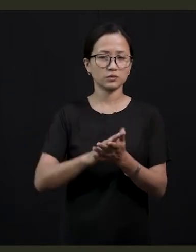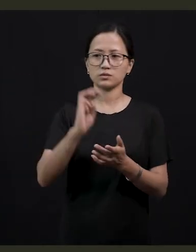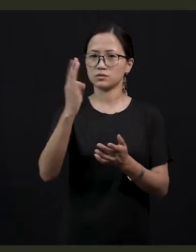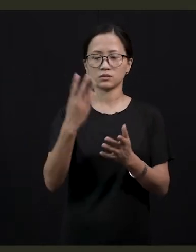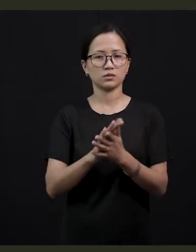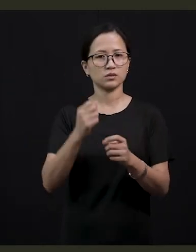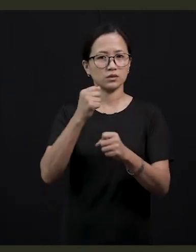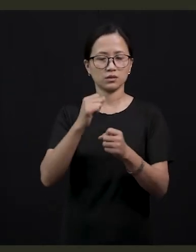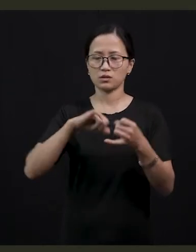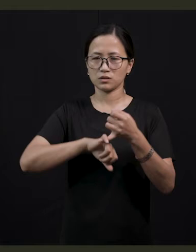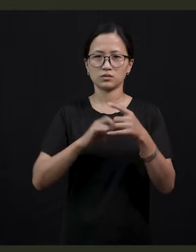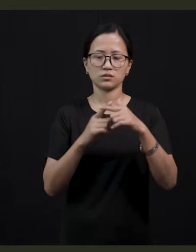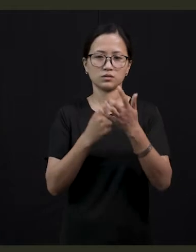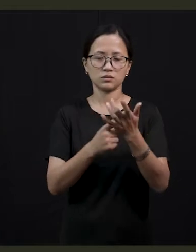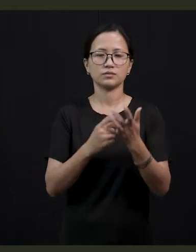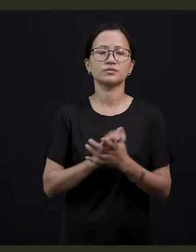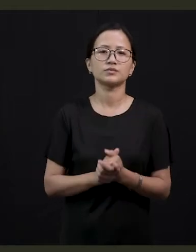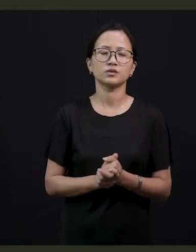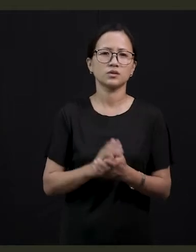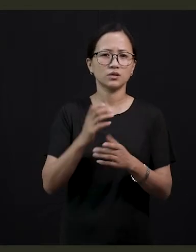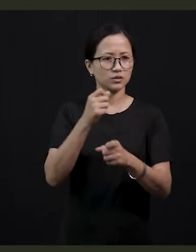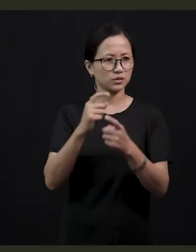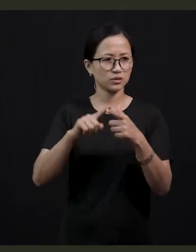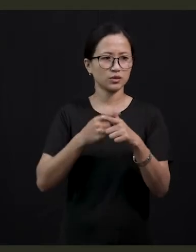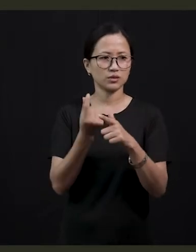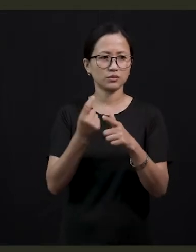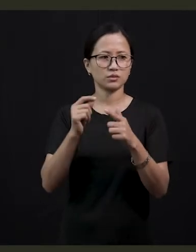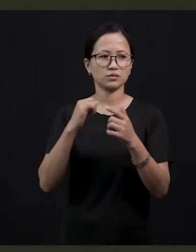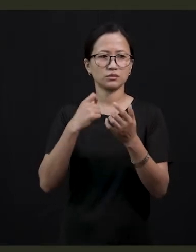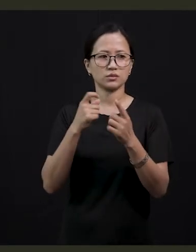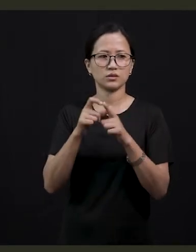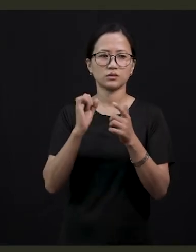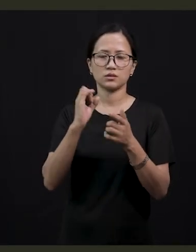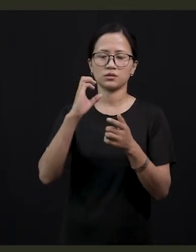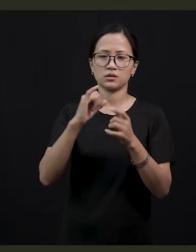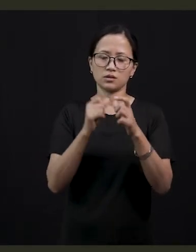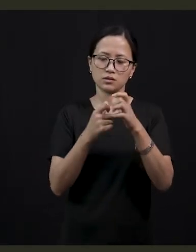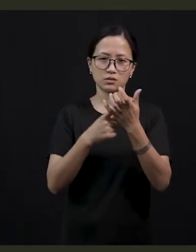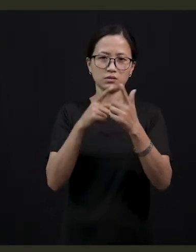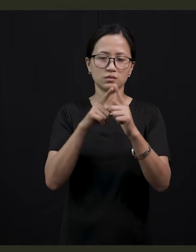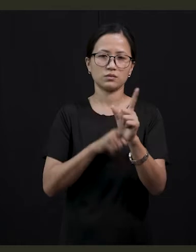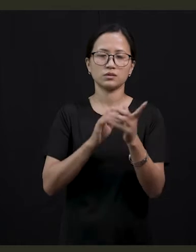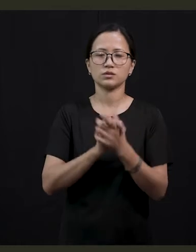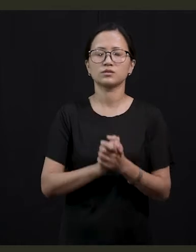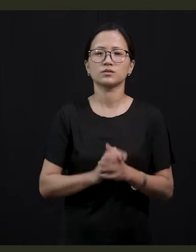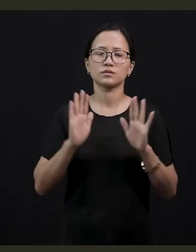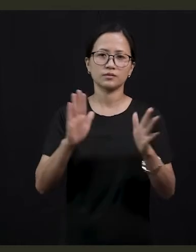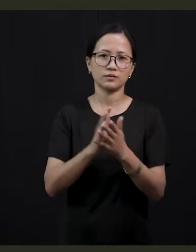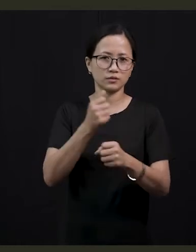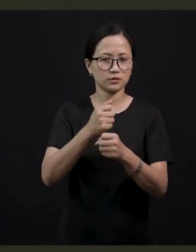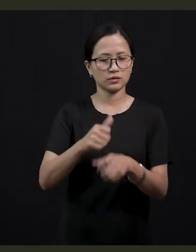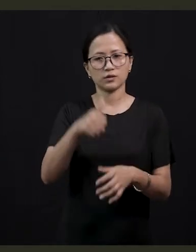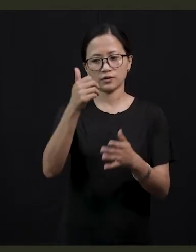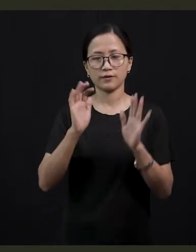structure, and that is judiciary. So in judiciary, in the state government, we are not talking about the union government, because the union government will have its